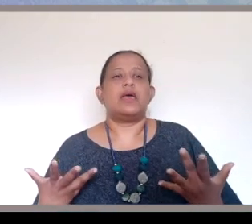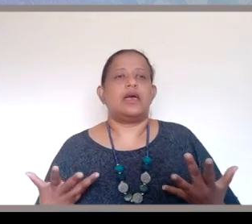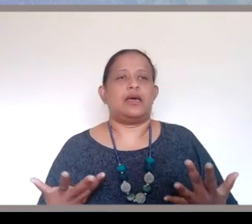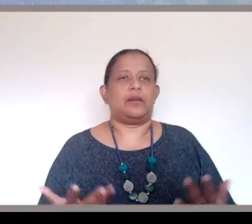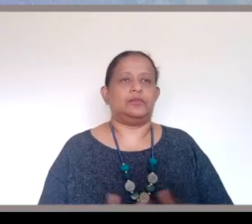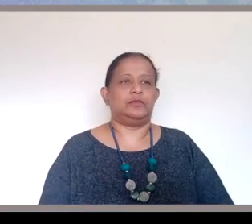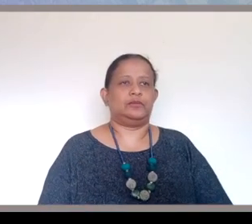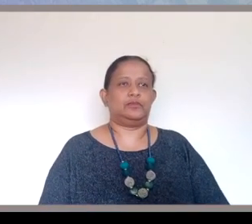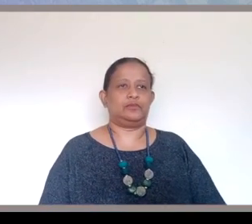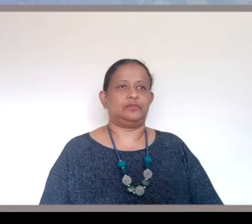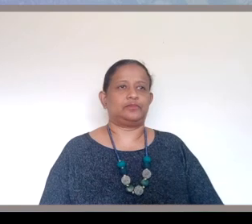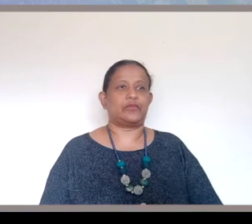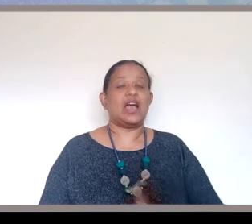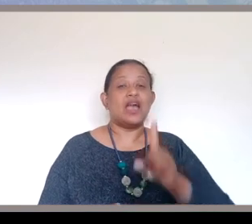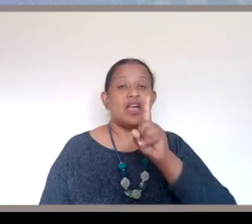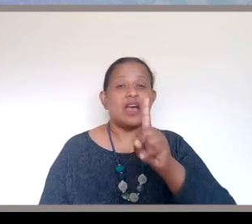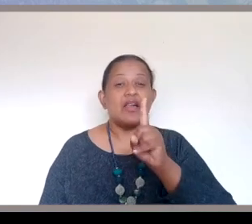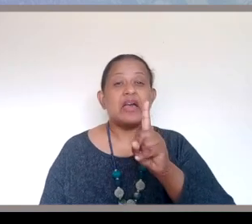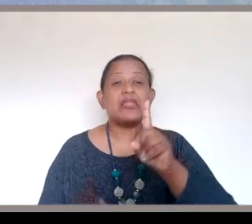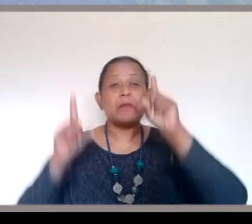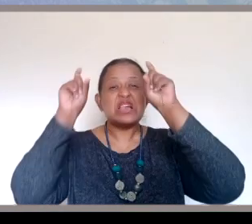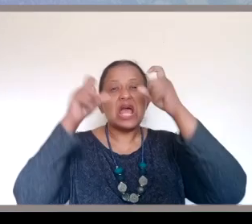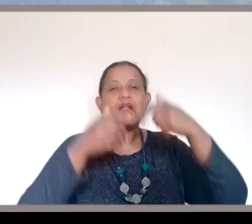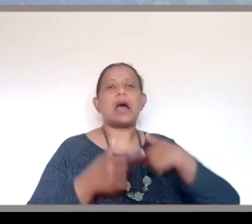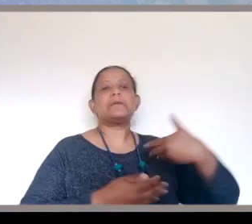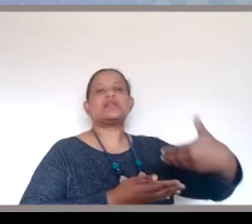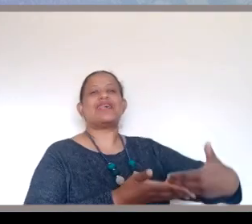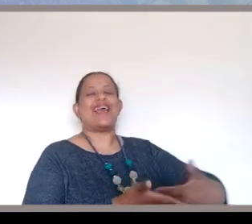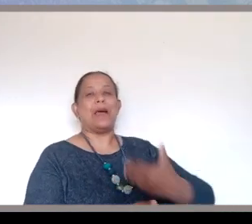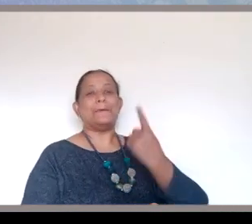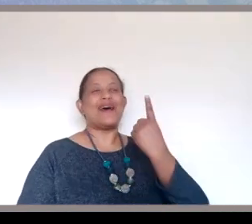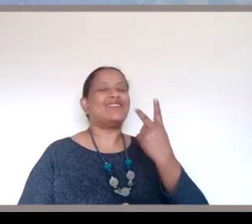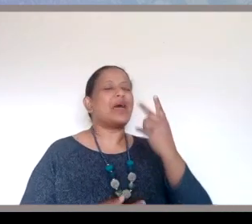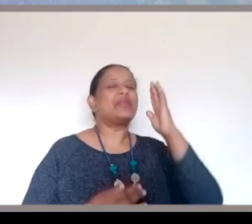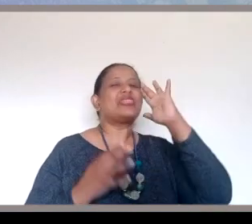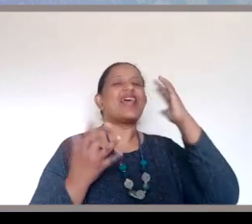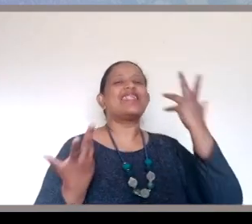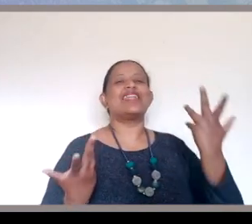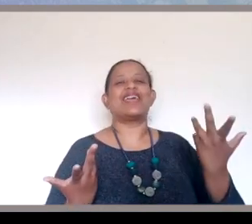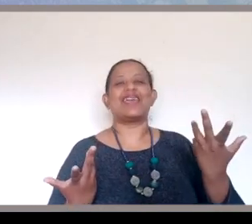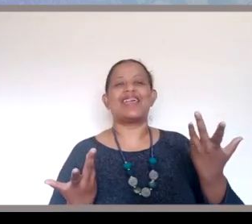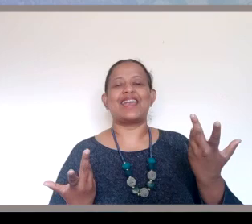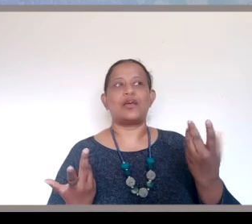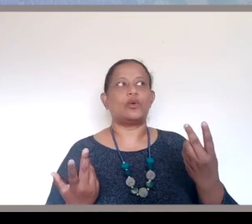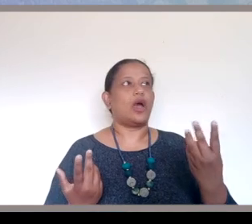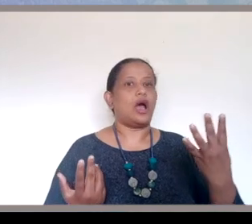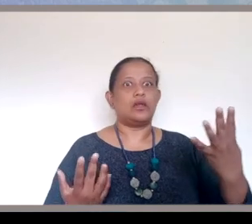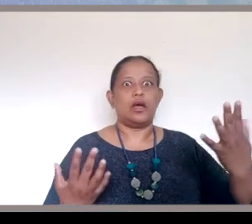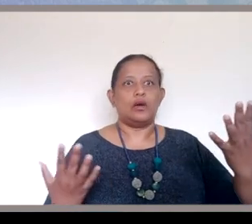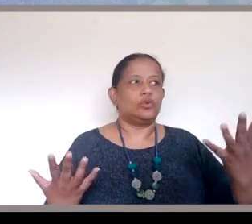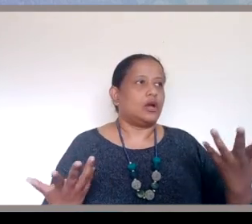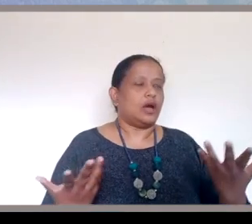to your weakness. You see, the crazy thing is that often we see the